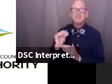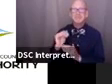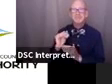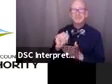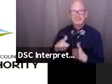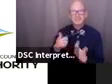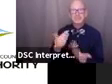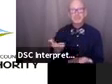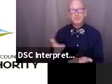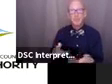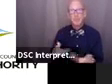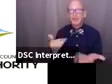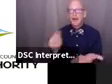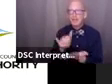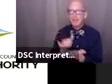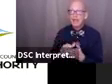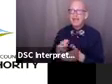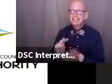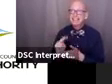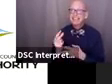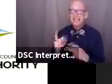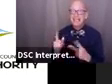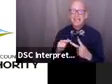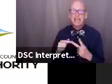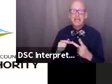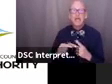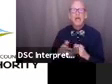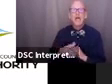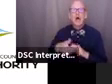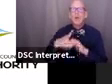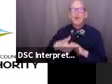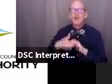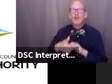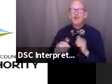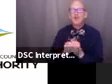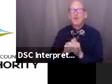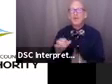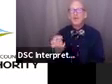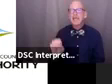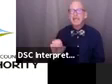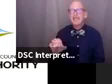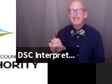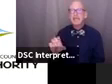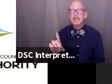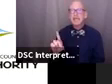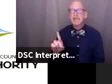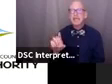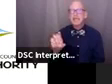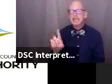is our partnership we have with ECDI, which is our microlender.